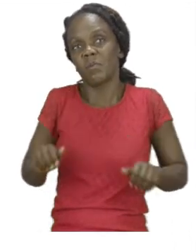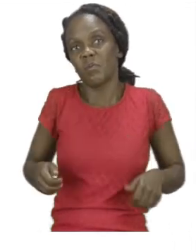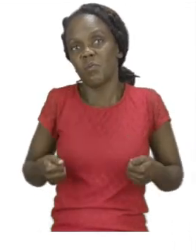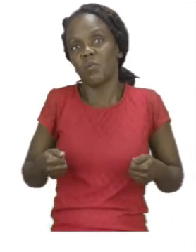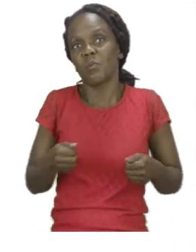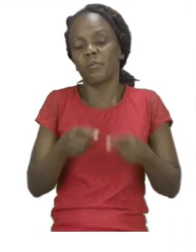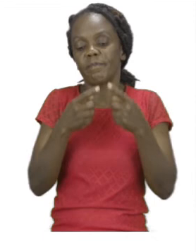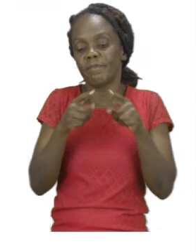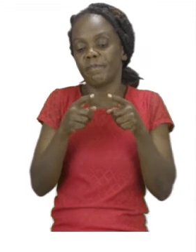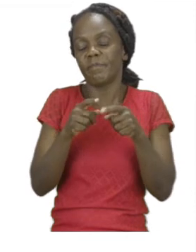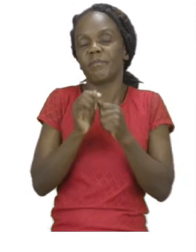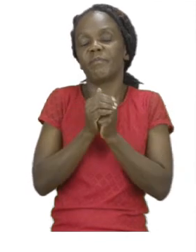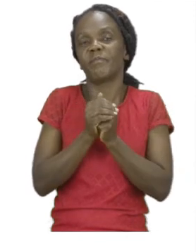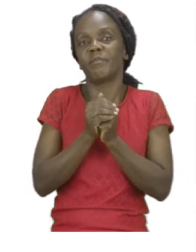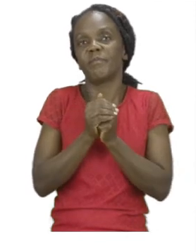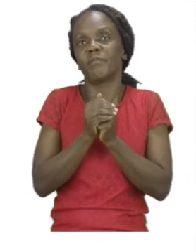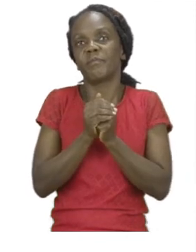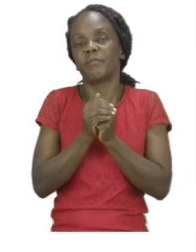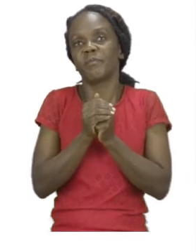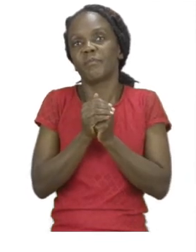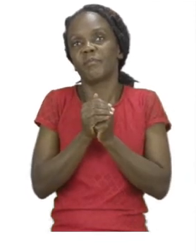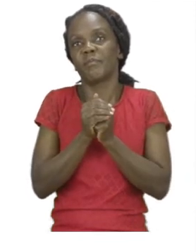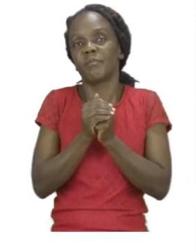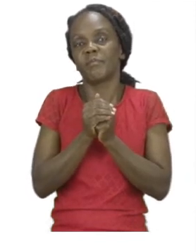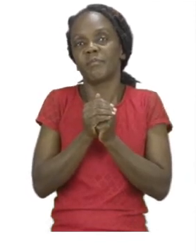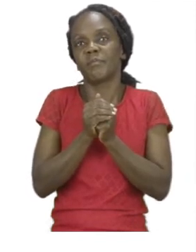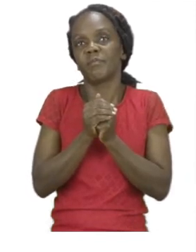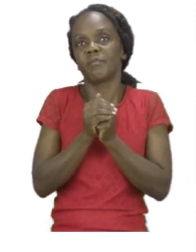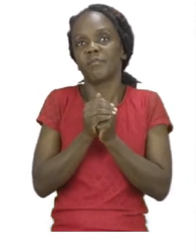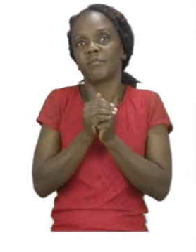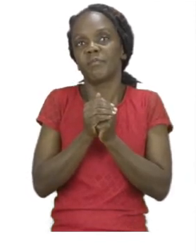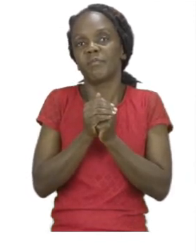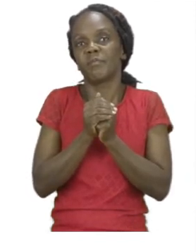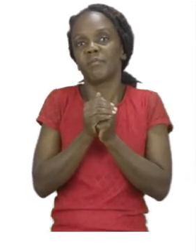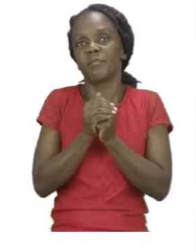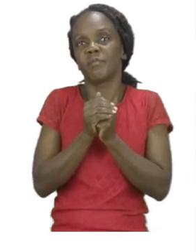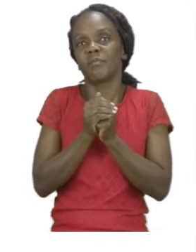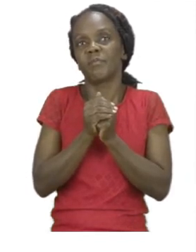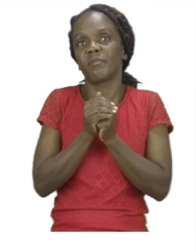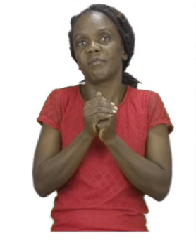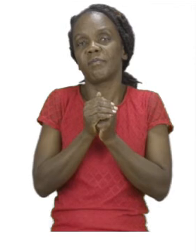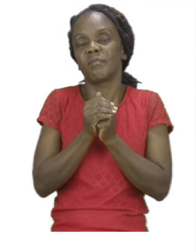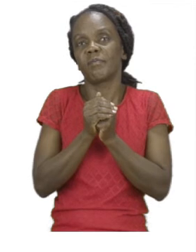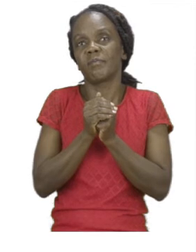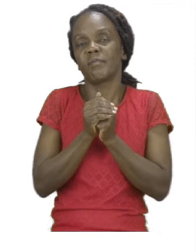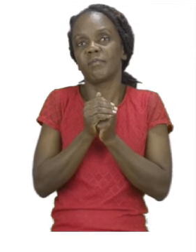No. So we are going to leave Titus and say goodbye to him. Goodbye,